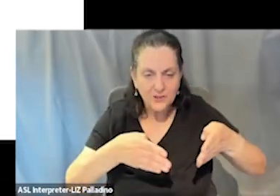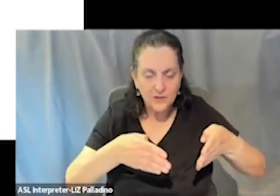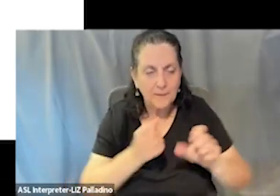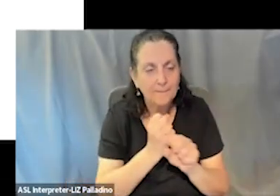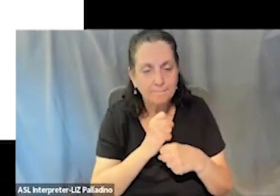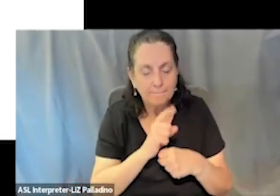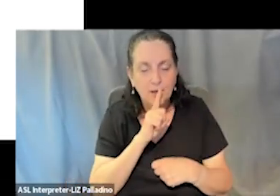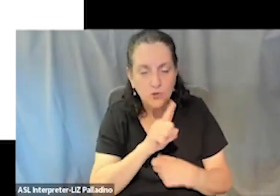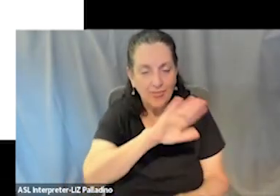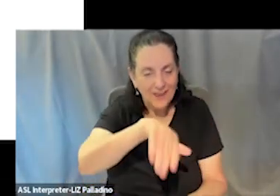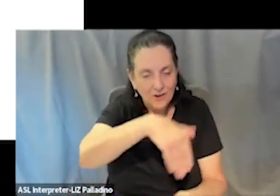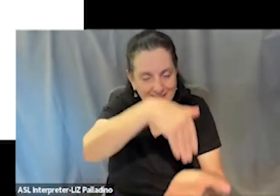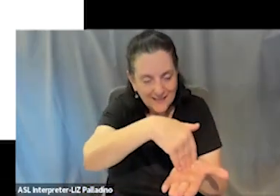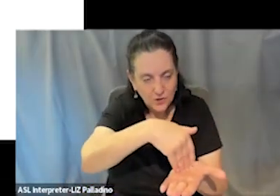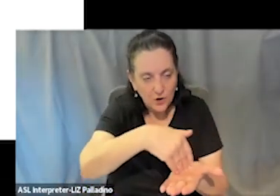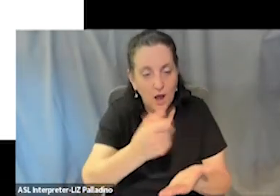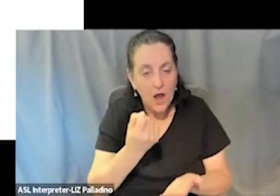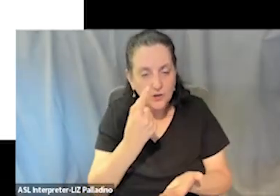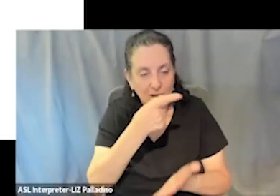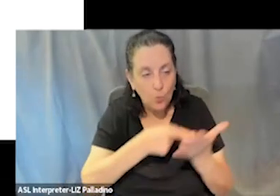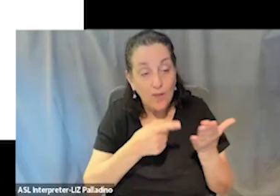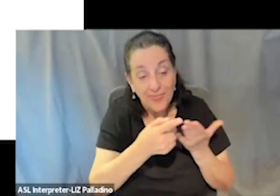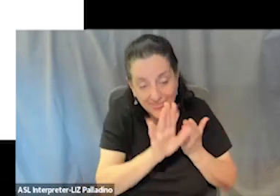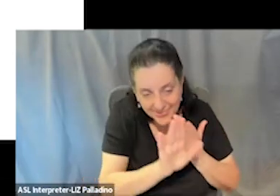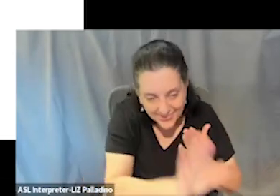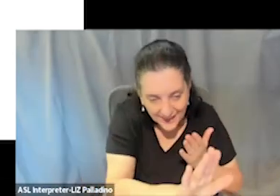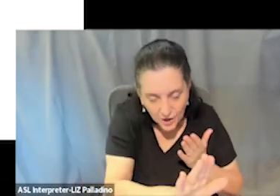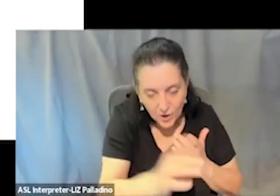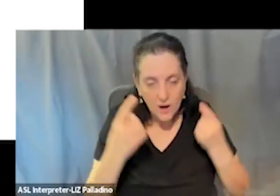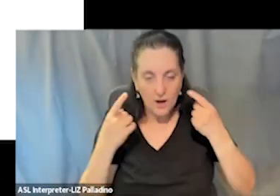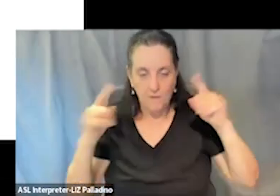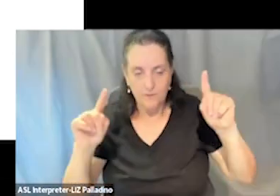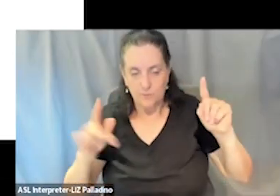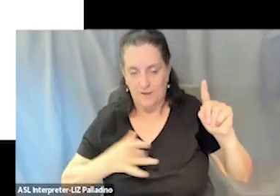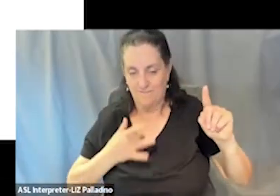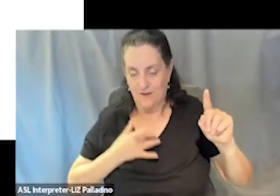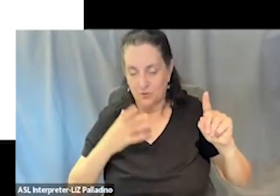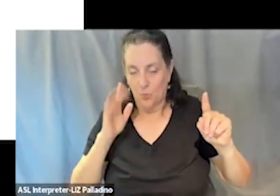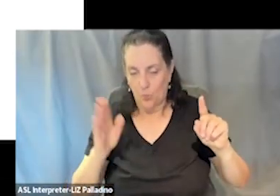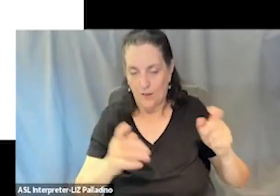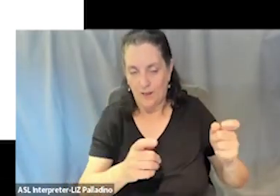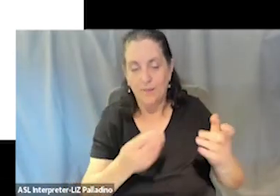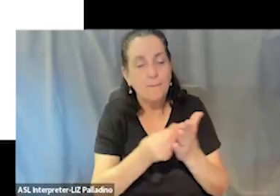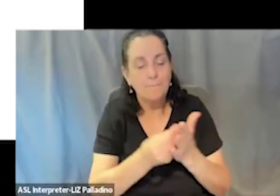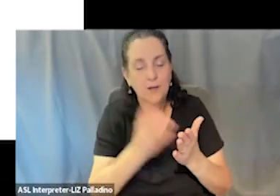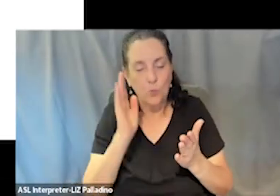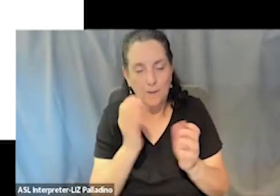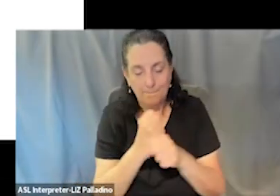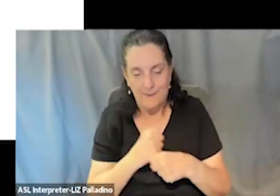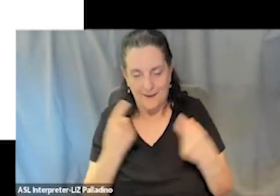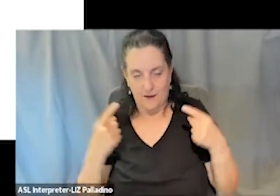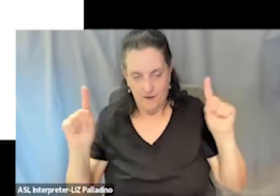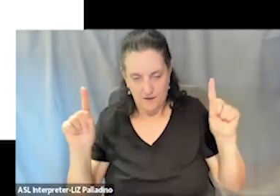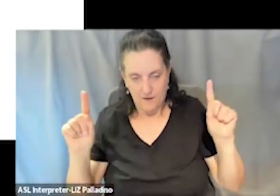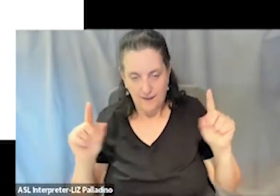think and get to understand what they want to accomplish through their giving, and then find where there are natural overlaps with